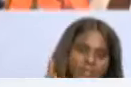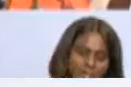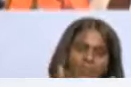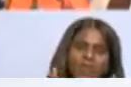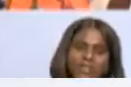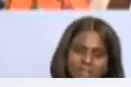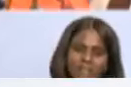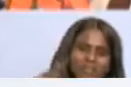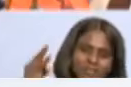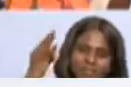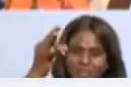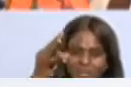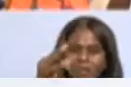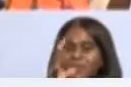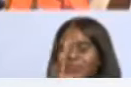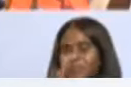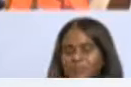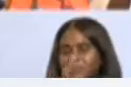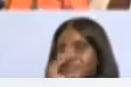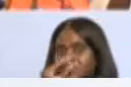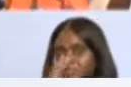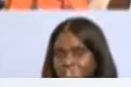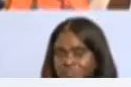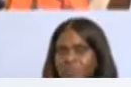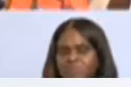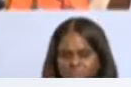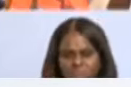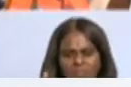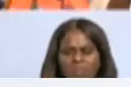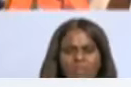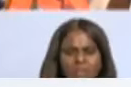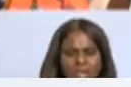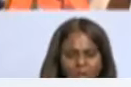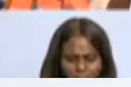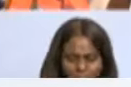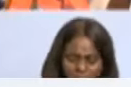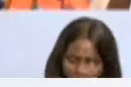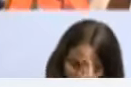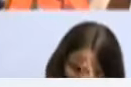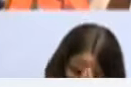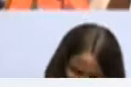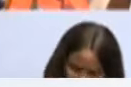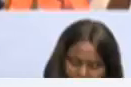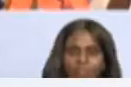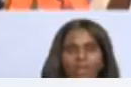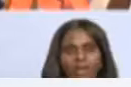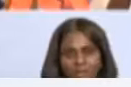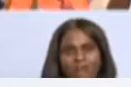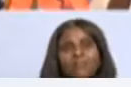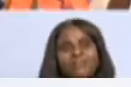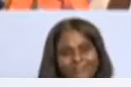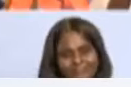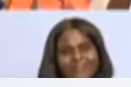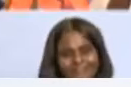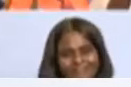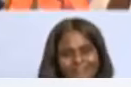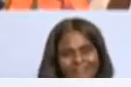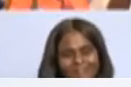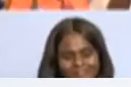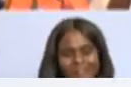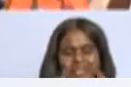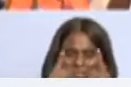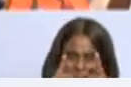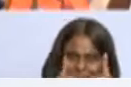future. Madam Speaker, it is now my honor and privilege to